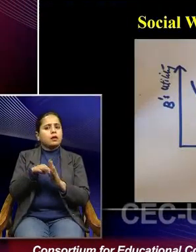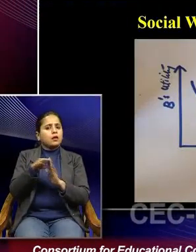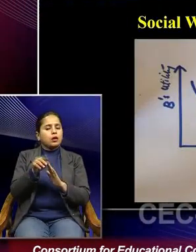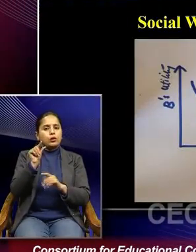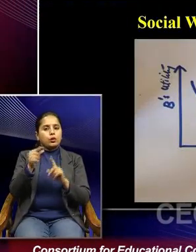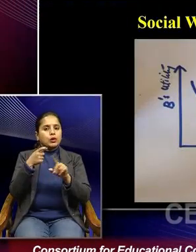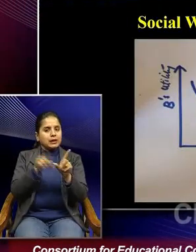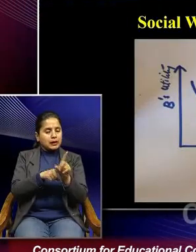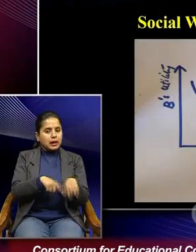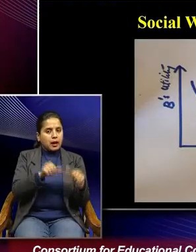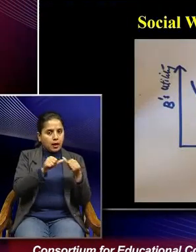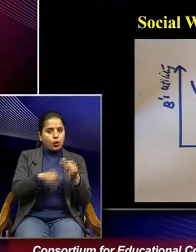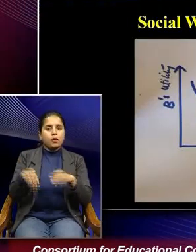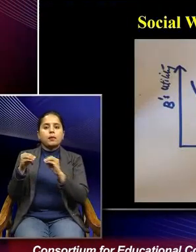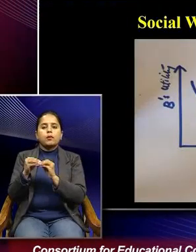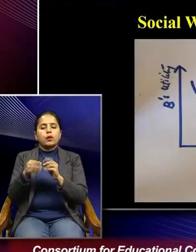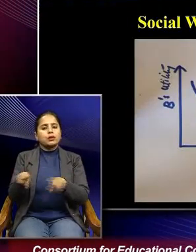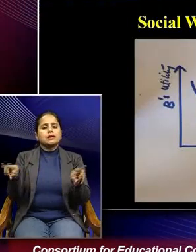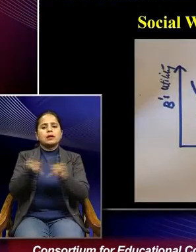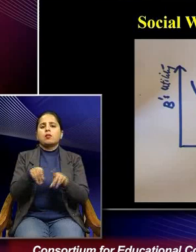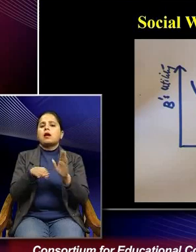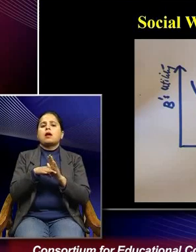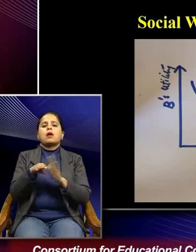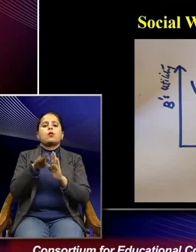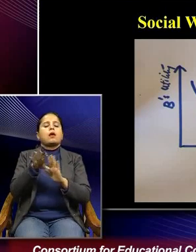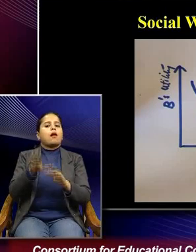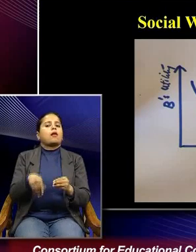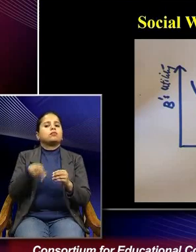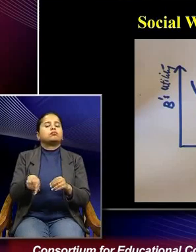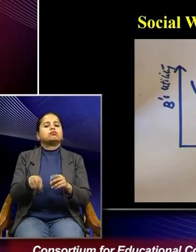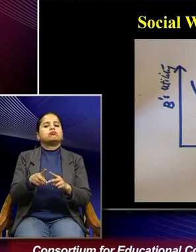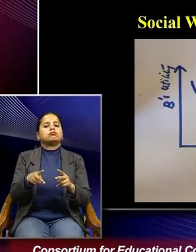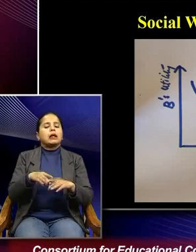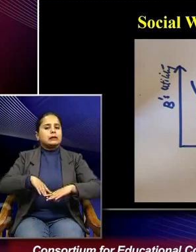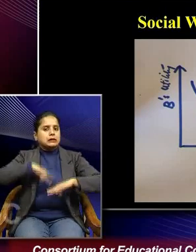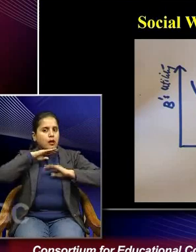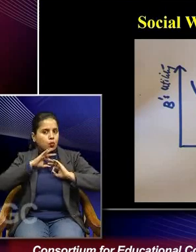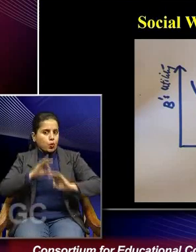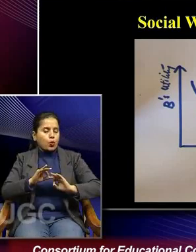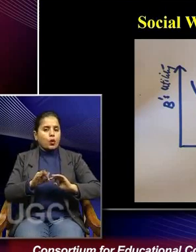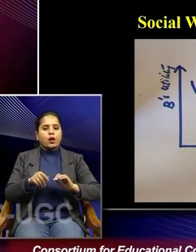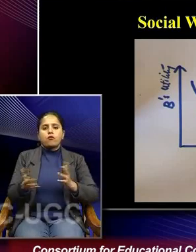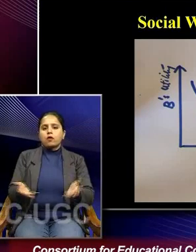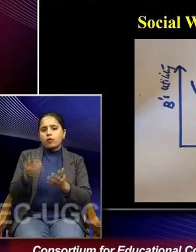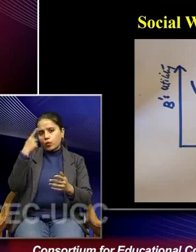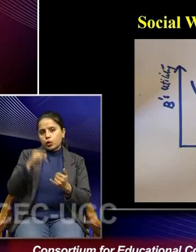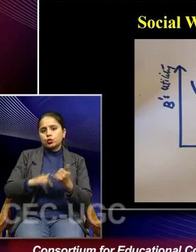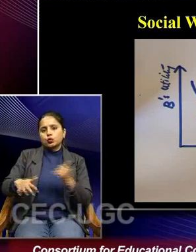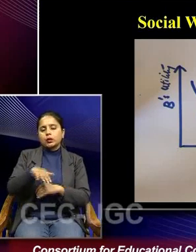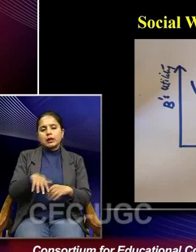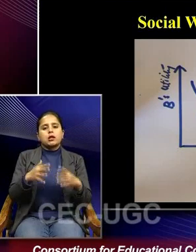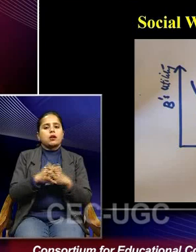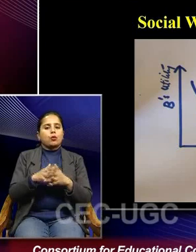utility of A and B, are giving the same level of satisfaction or same level of welfare for the society, that is W